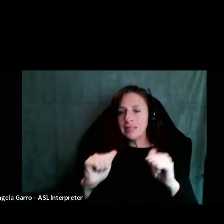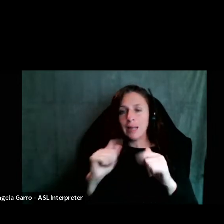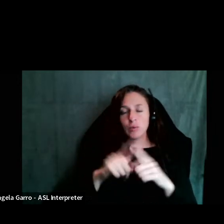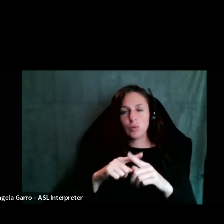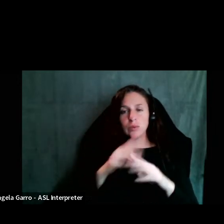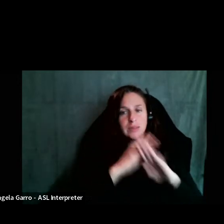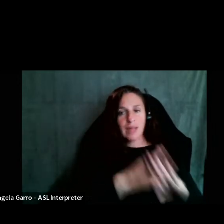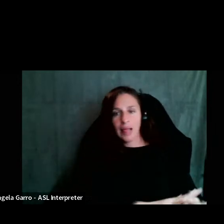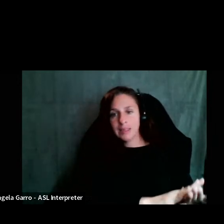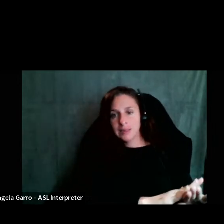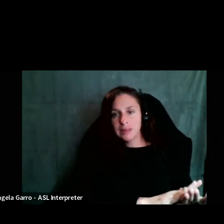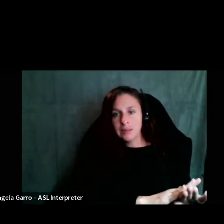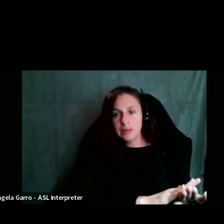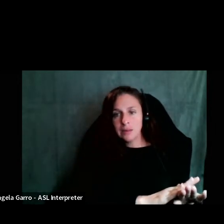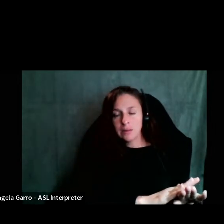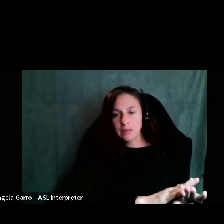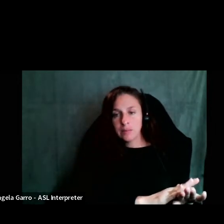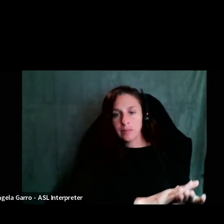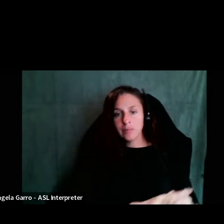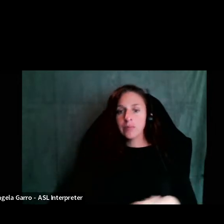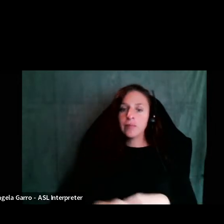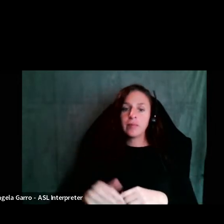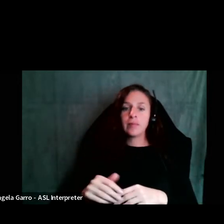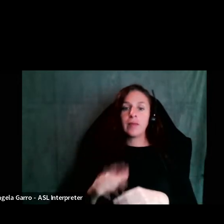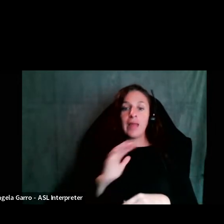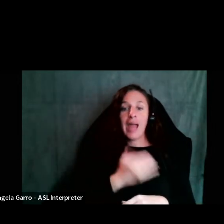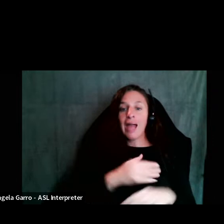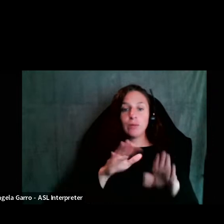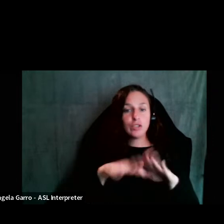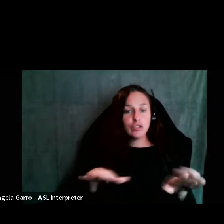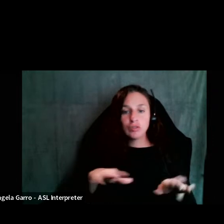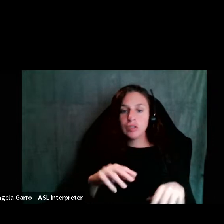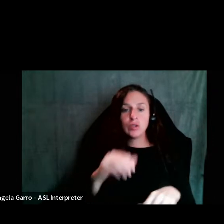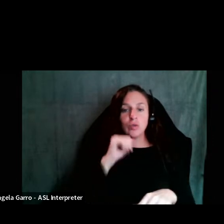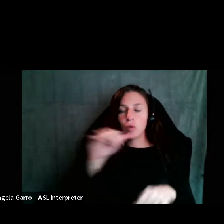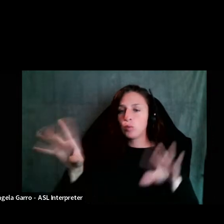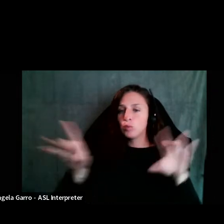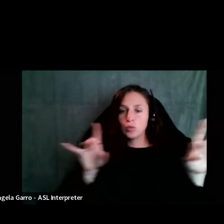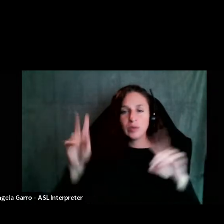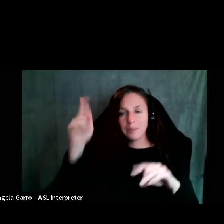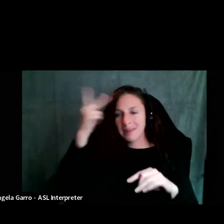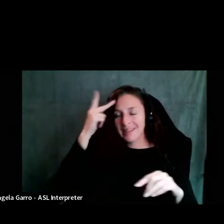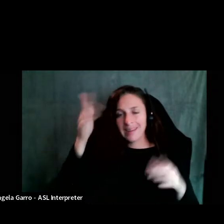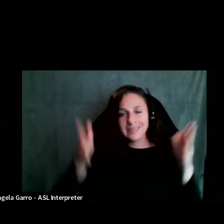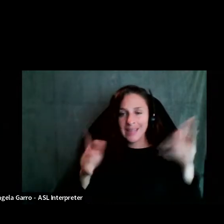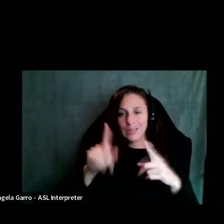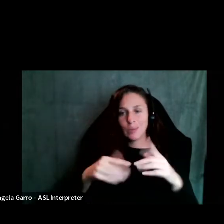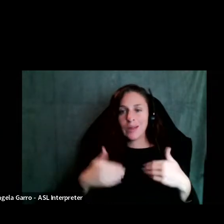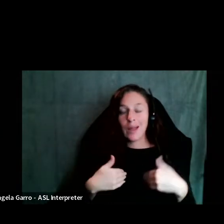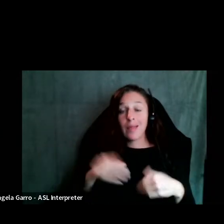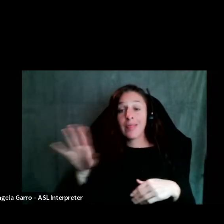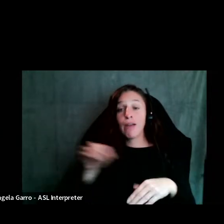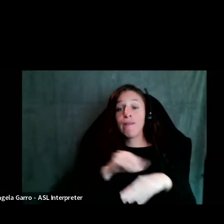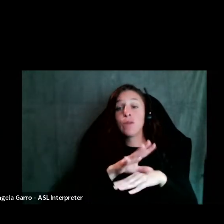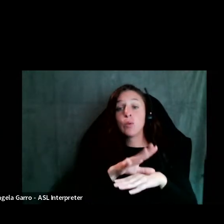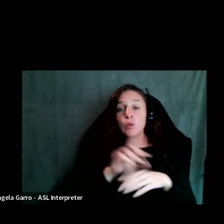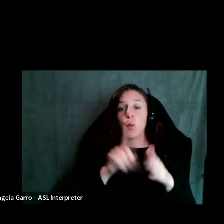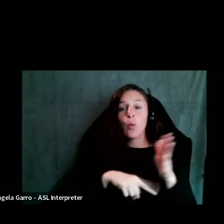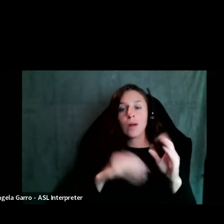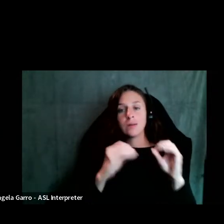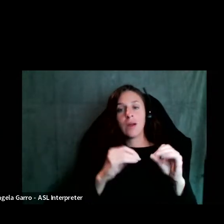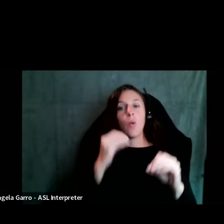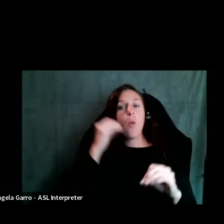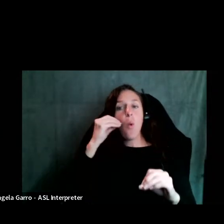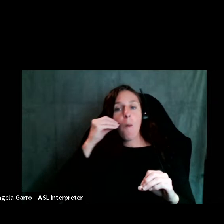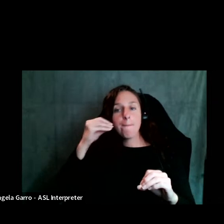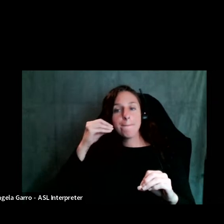us. Our children do not choose political sides when they are young. They are influenced with what they are taught at home